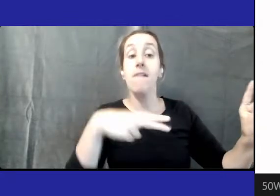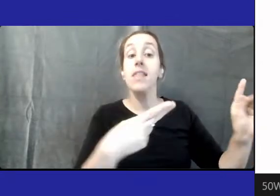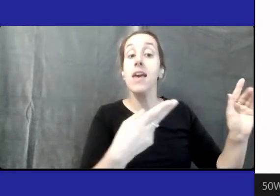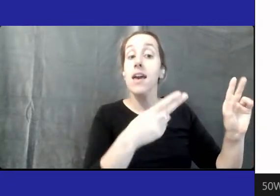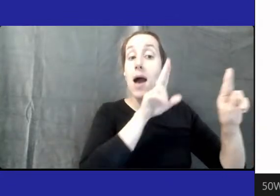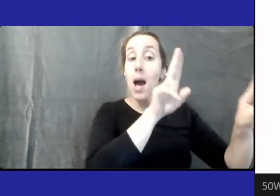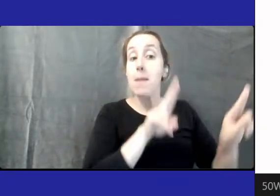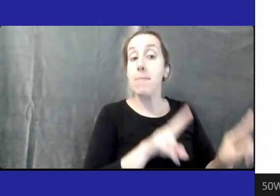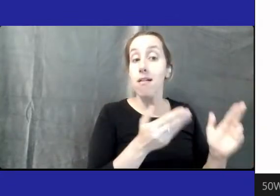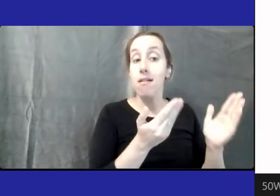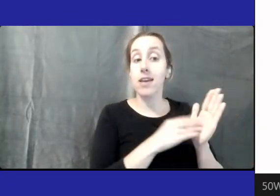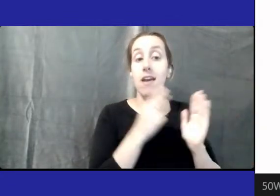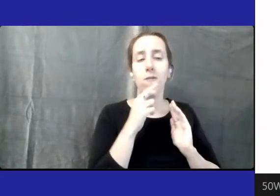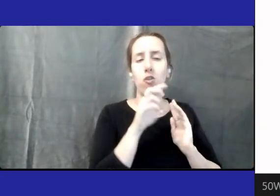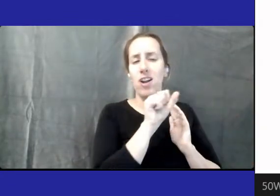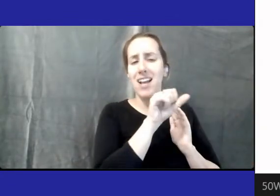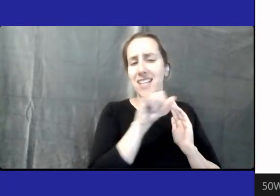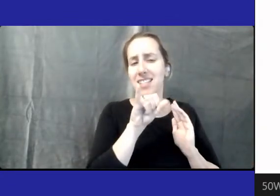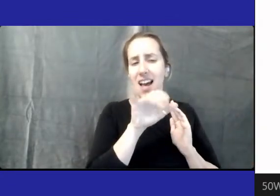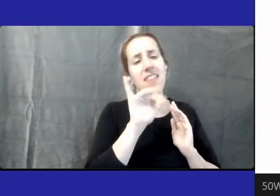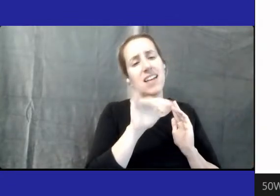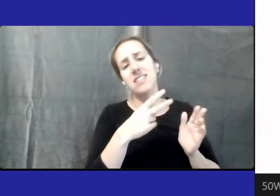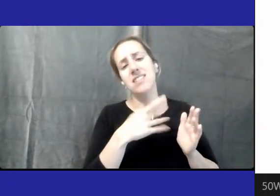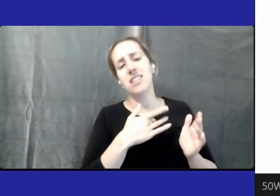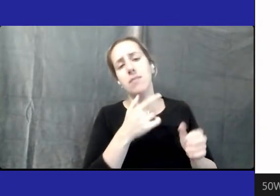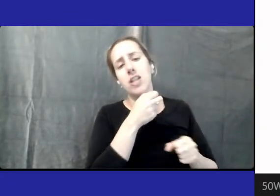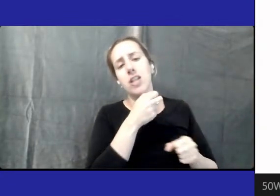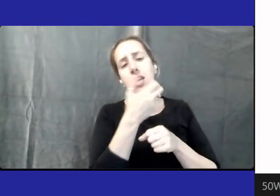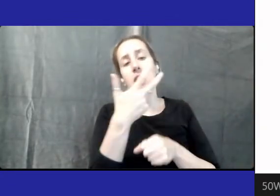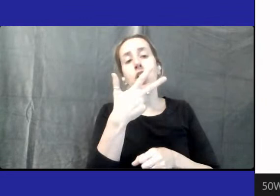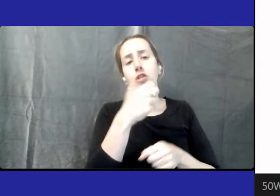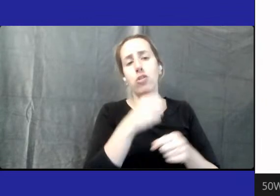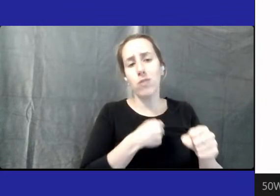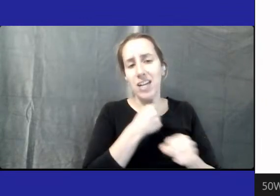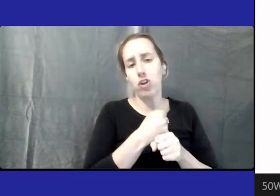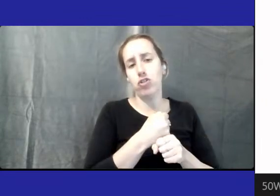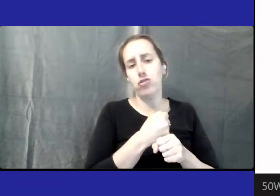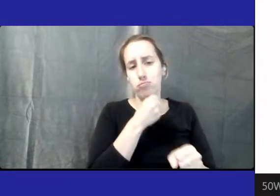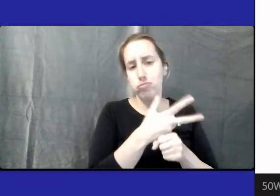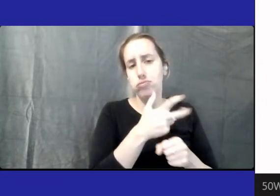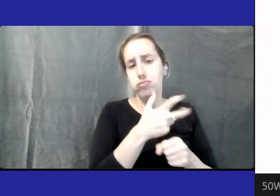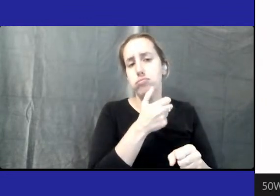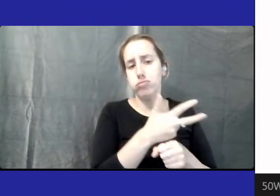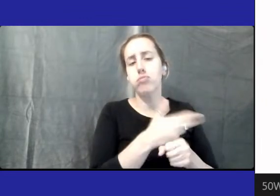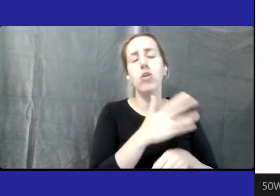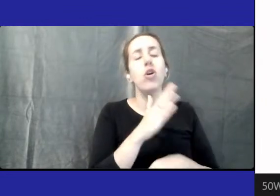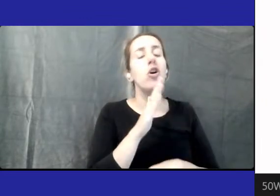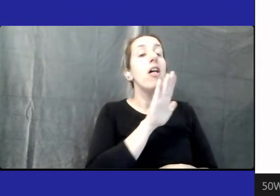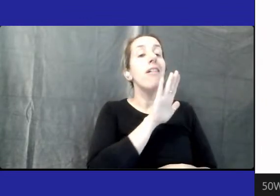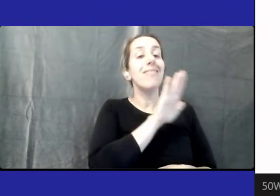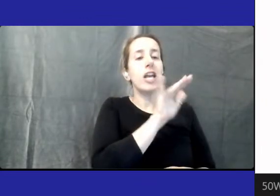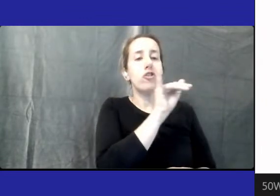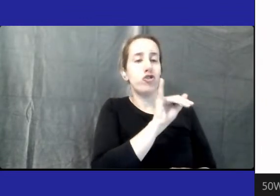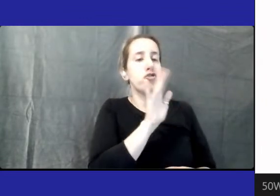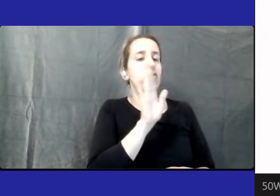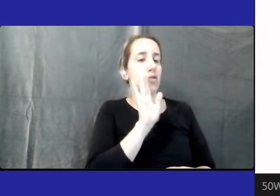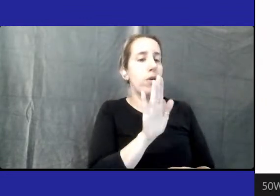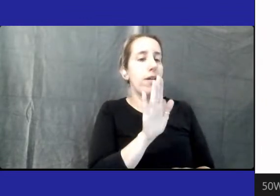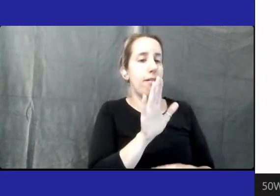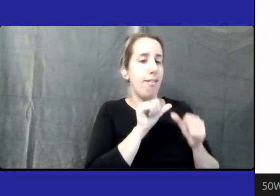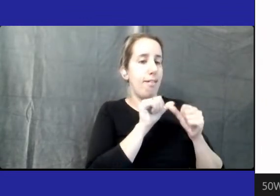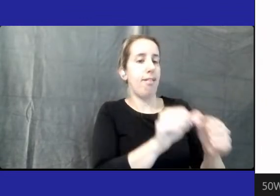roughly every 3 years or so, their Medicaid will remain active. Those individuals' recertification dates is not